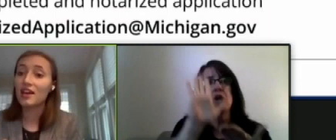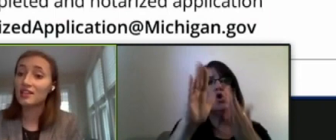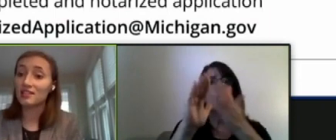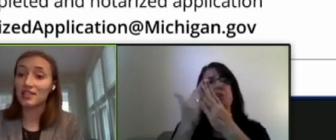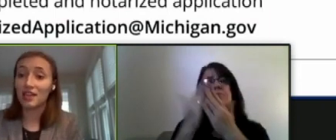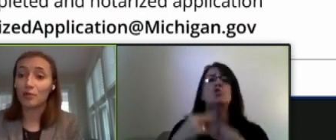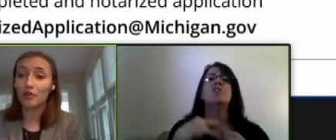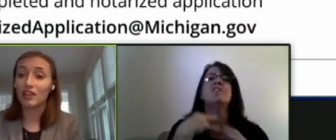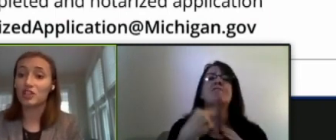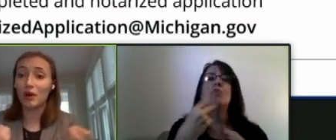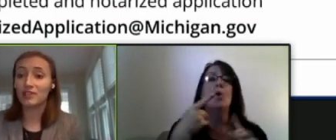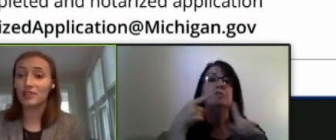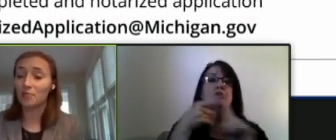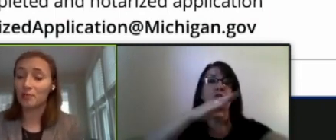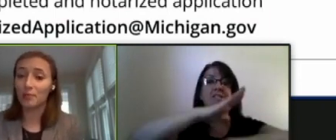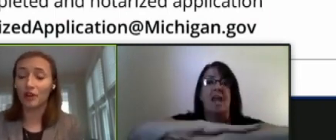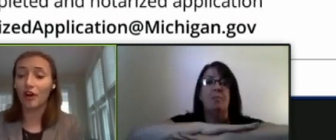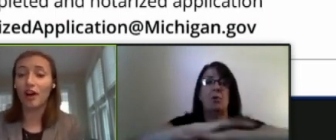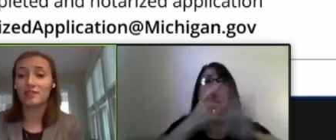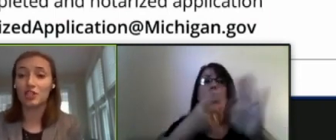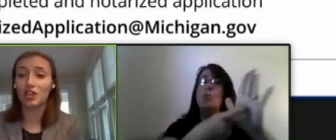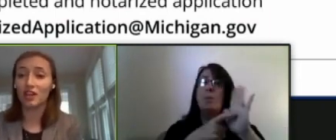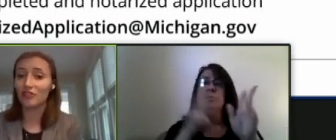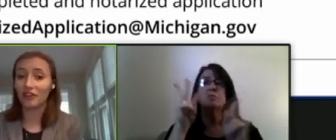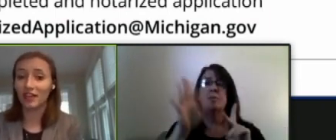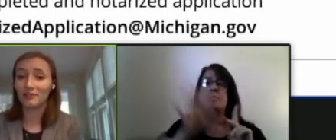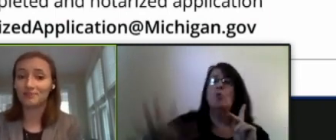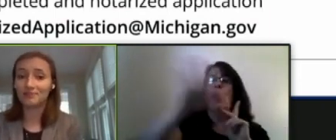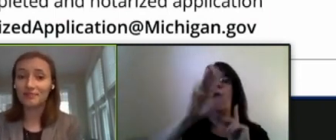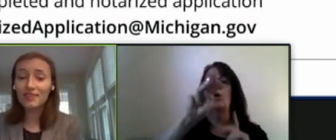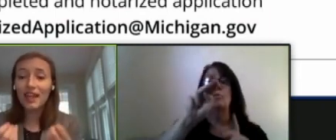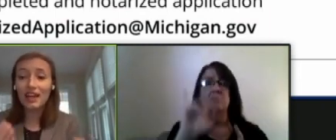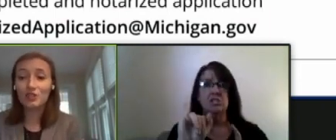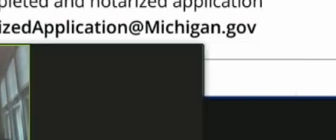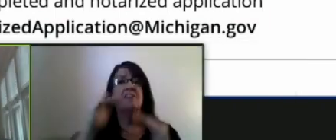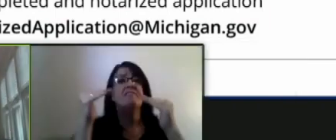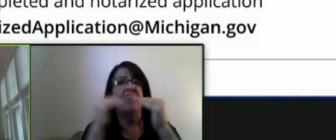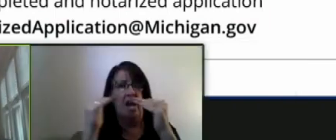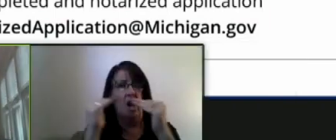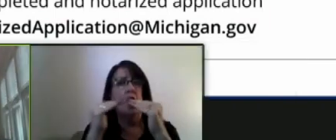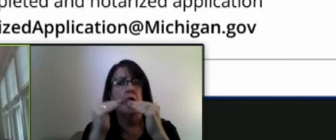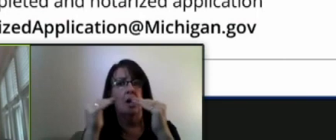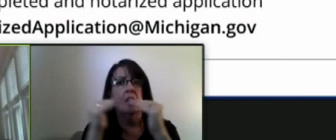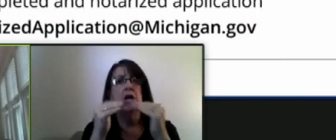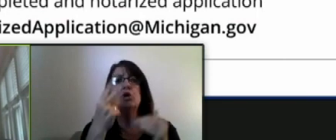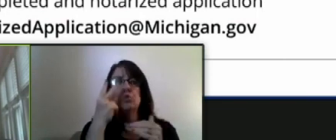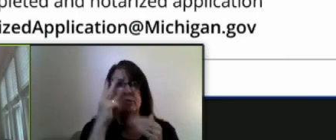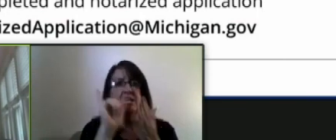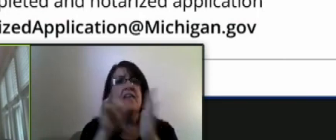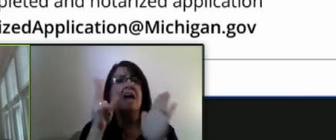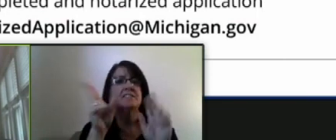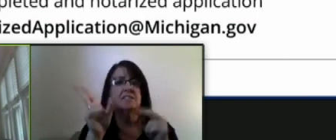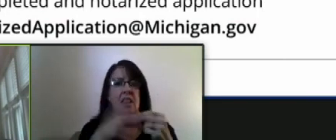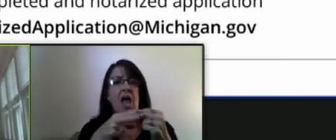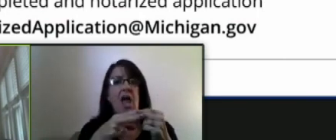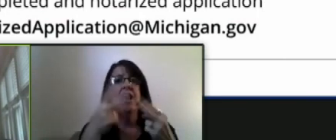voice to the table and to represent people across Michigan fairly. As you can see on this slide, you can